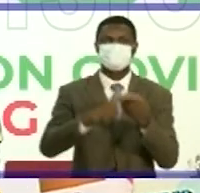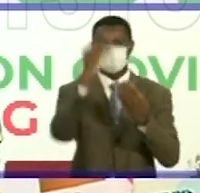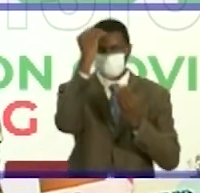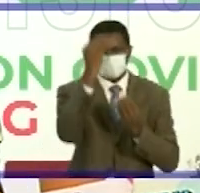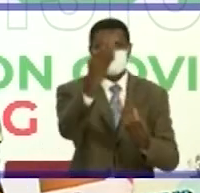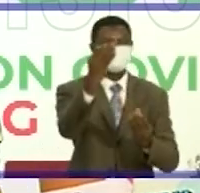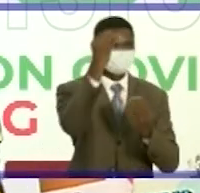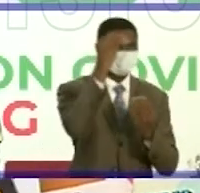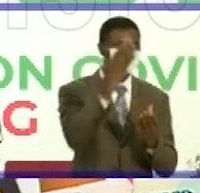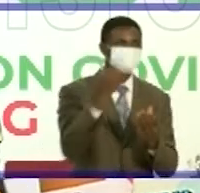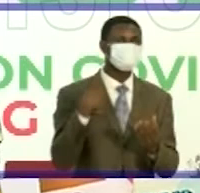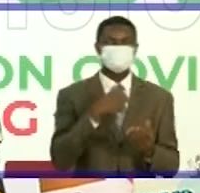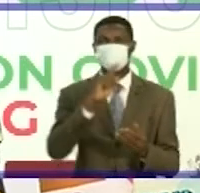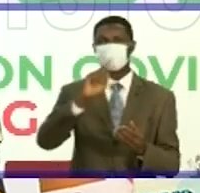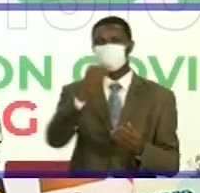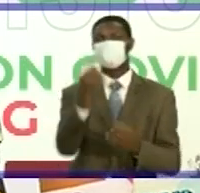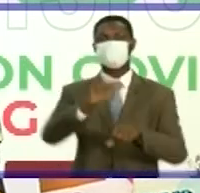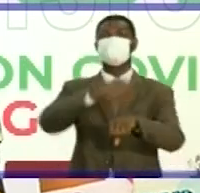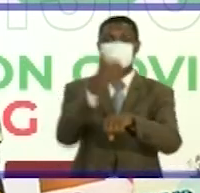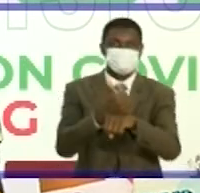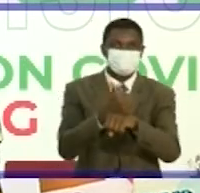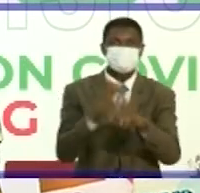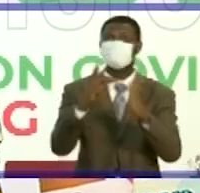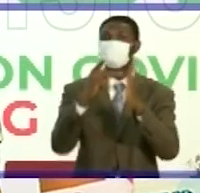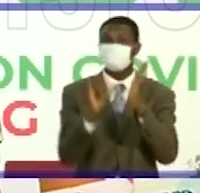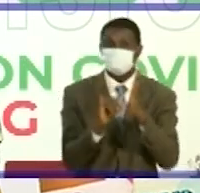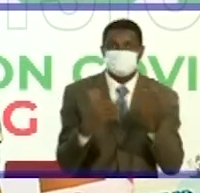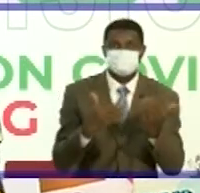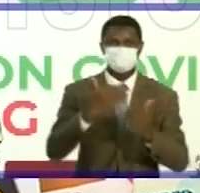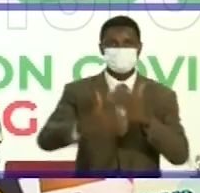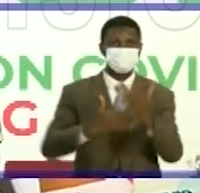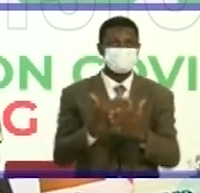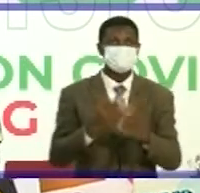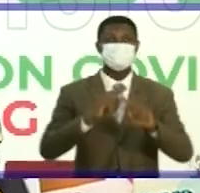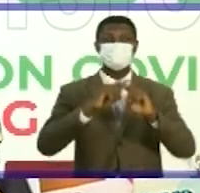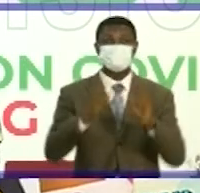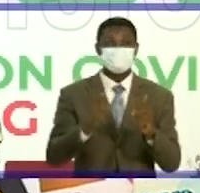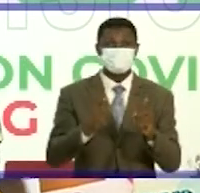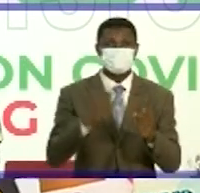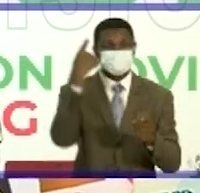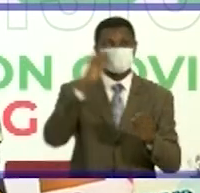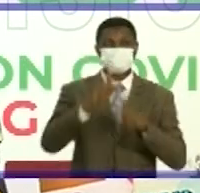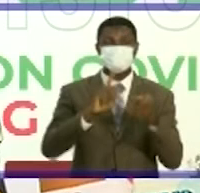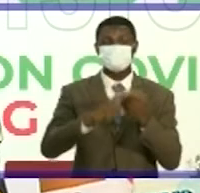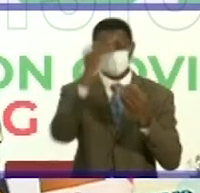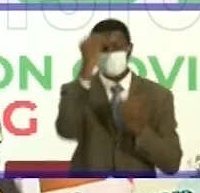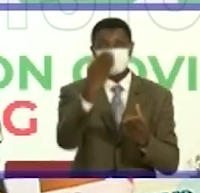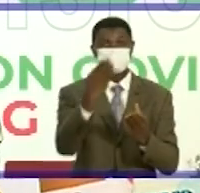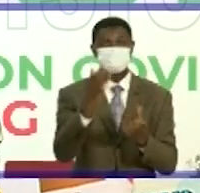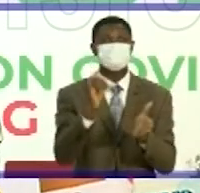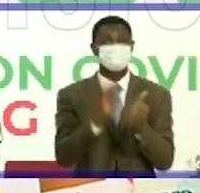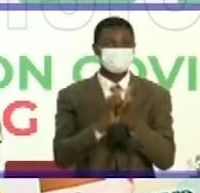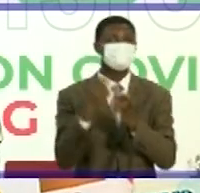set guidelines and protocols. When it comes to enforcement, I've stated this over and over. It is